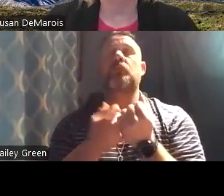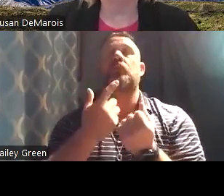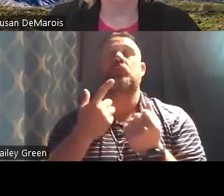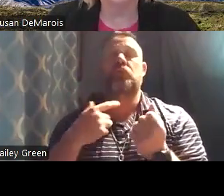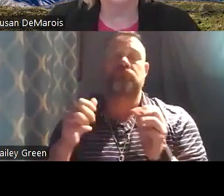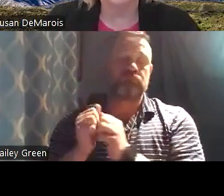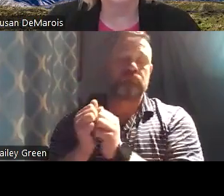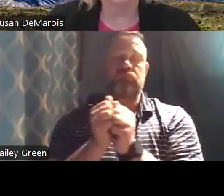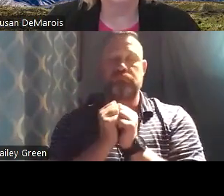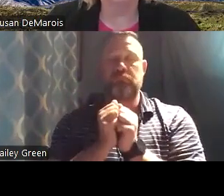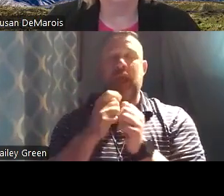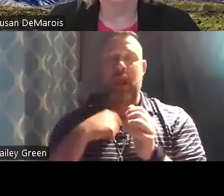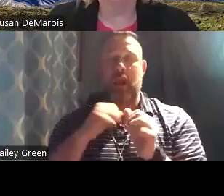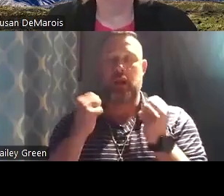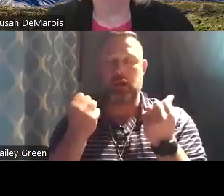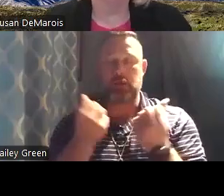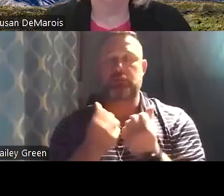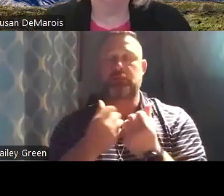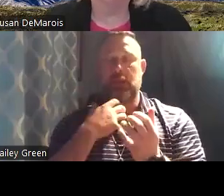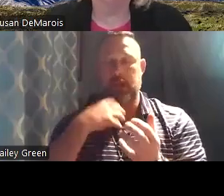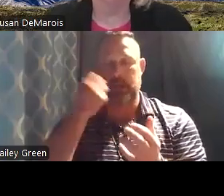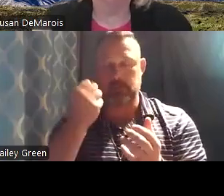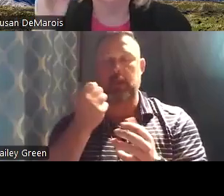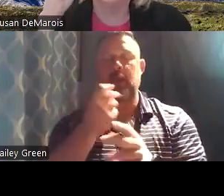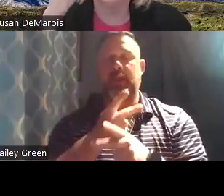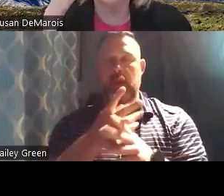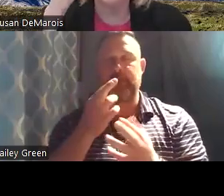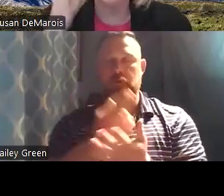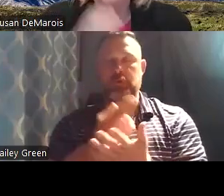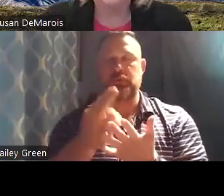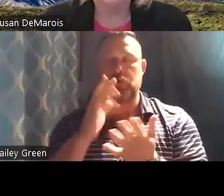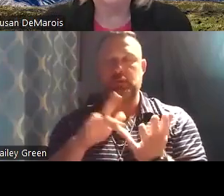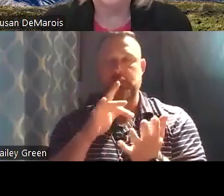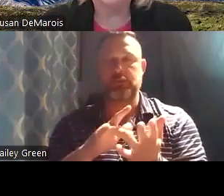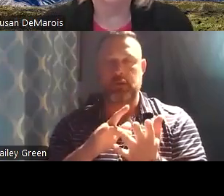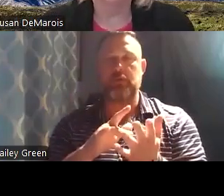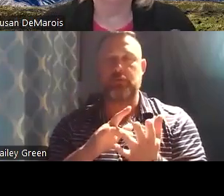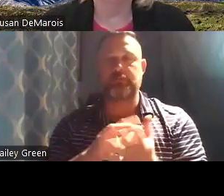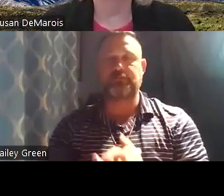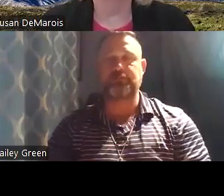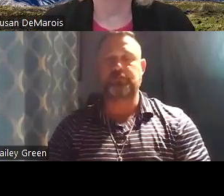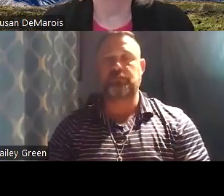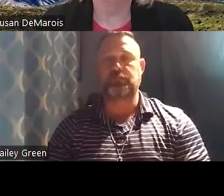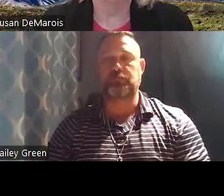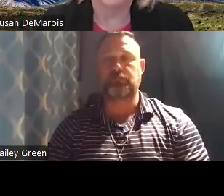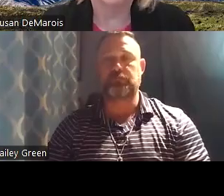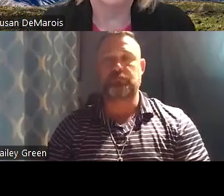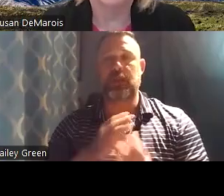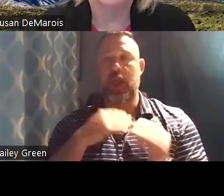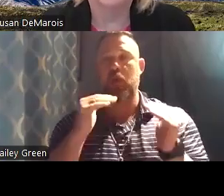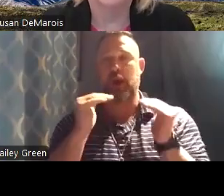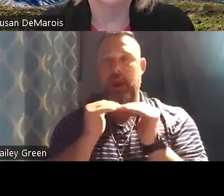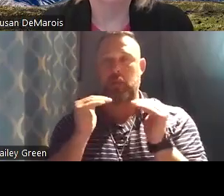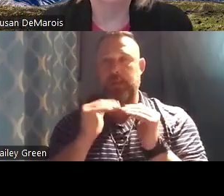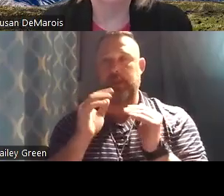together our work at the area agencies on aging and the caregiver resource centers, and our caregiver equity roadmap that will